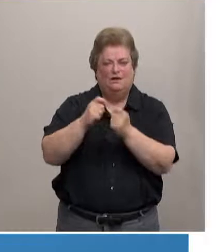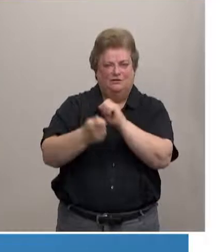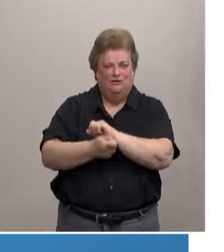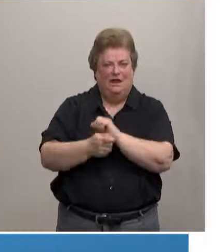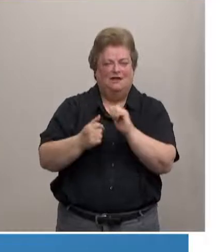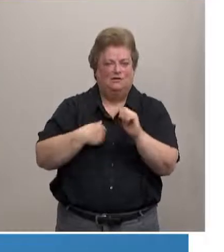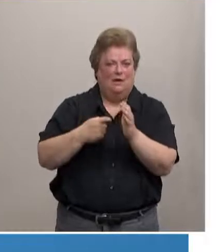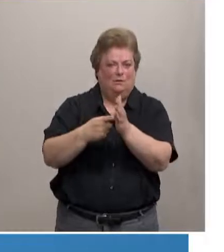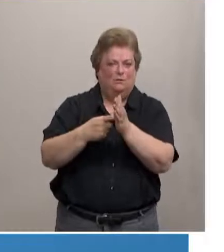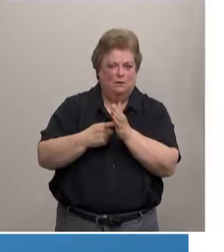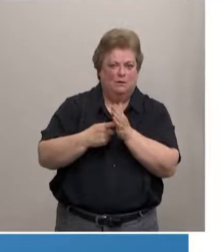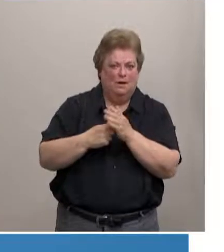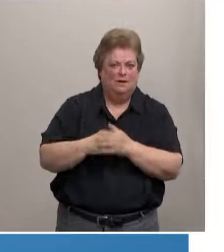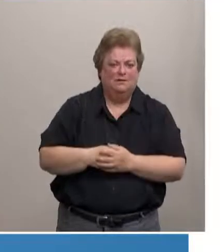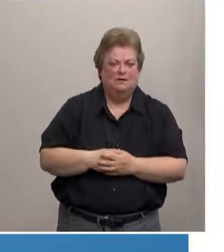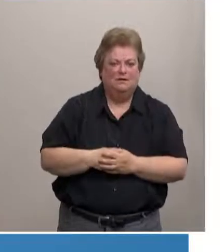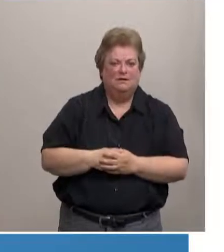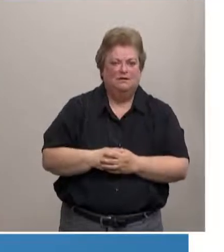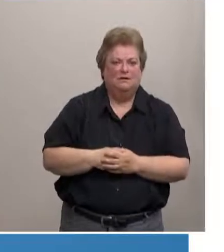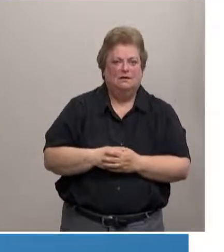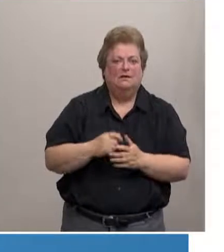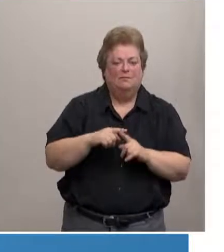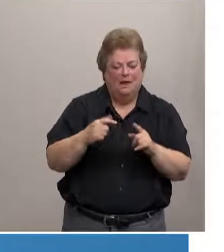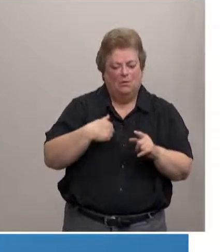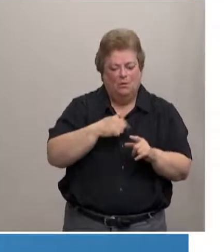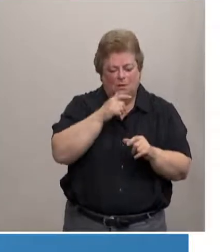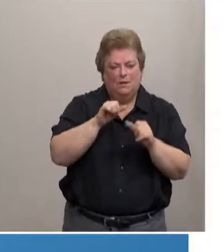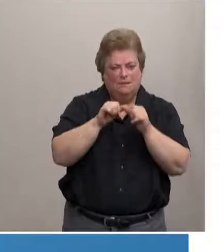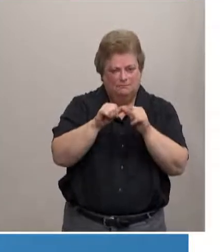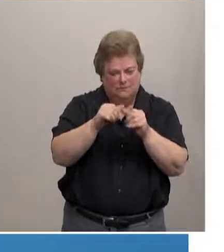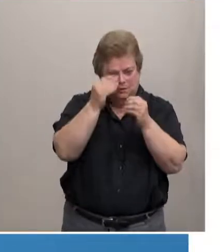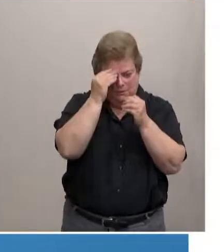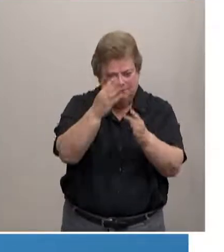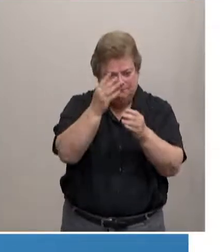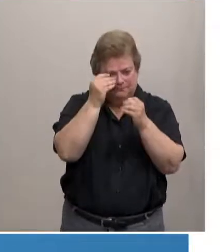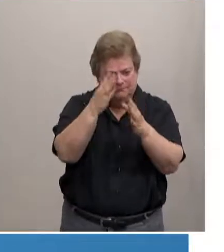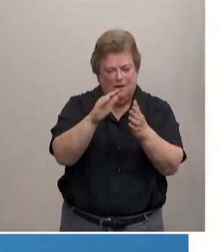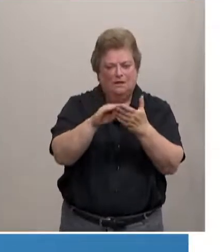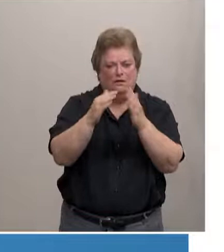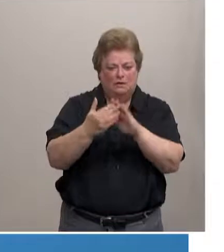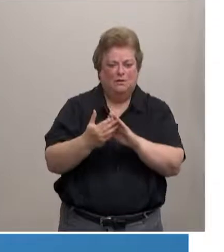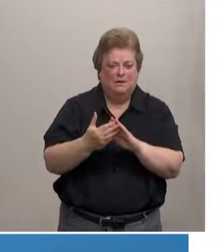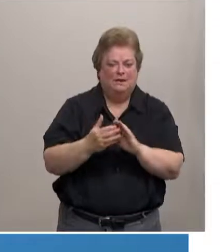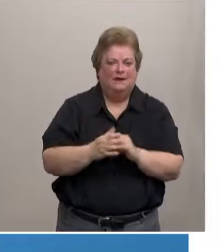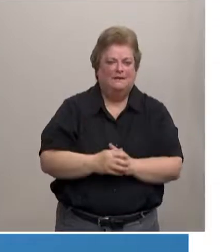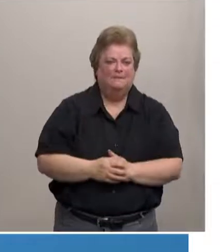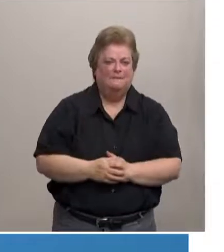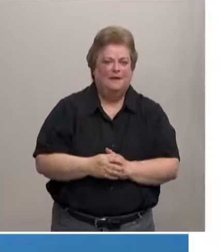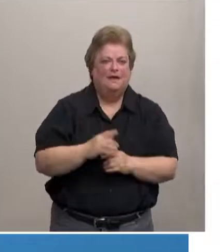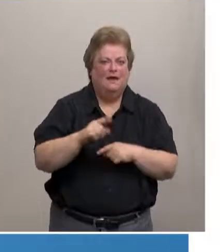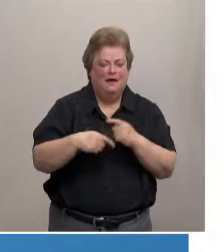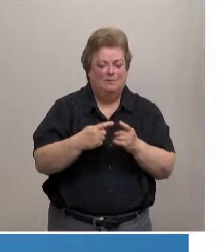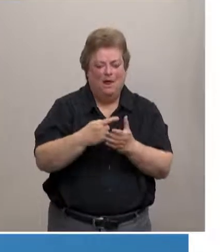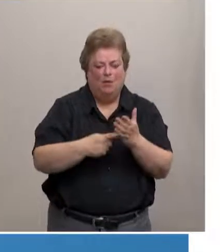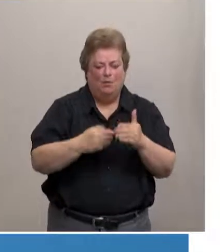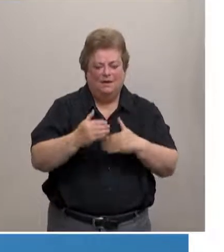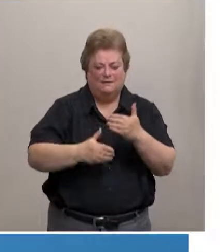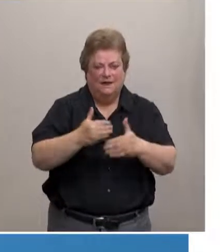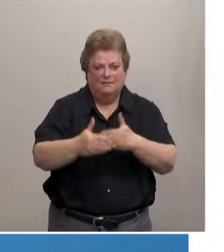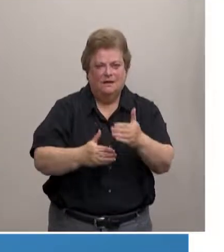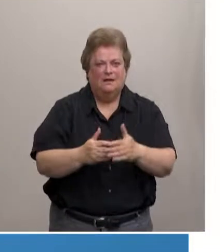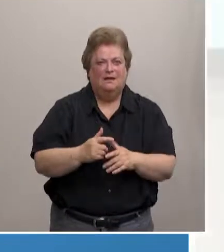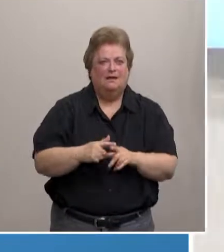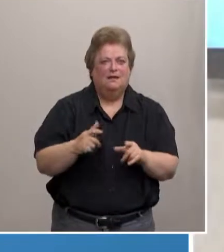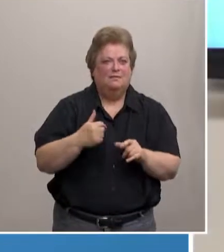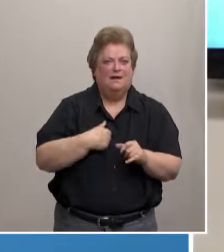change. But we will keep the community aware of how things are progressing and be sharing information. But I just